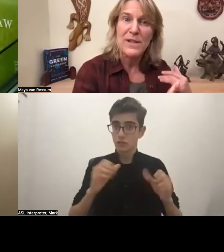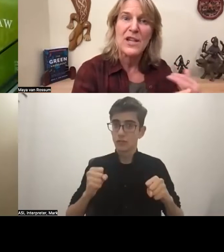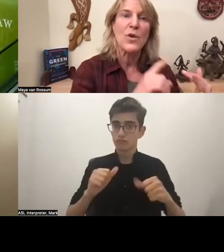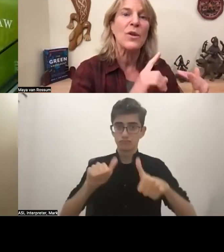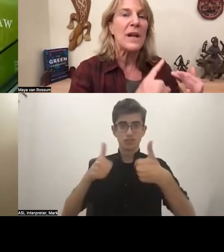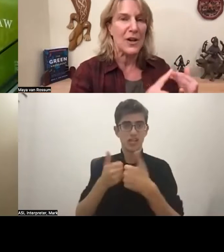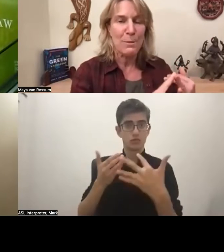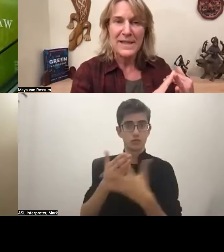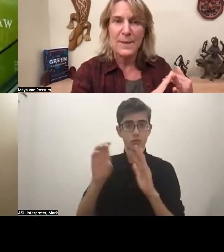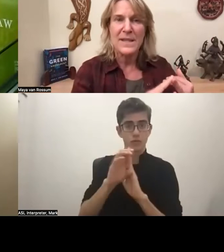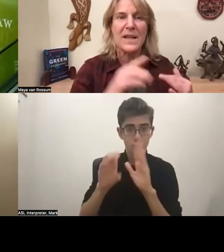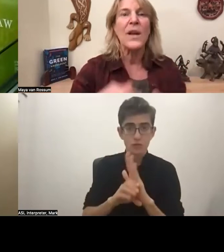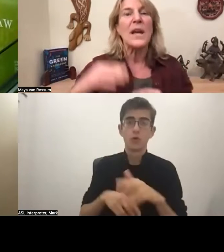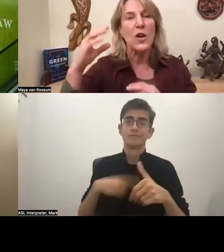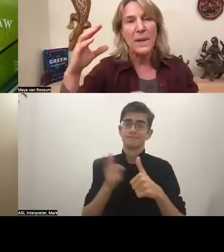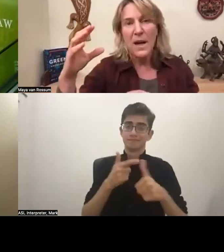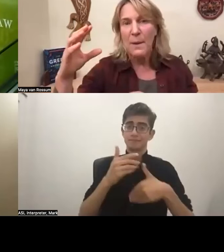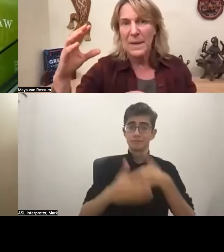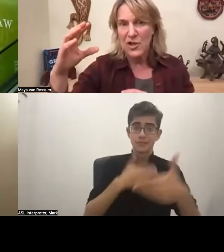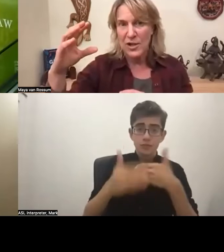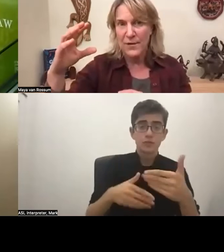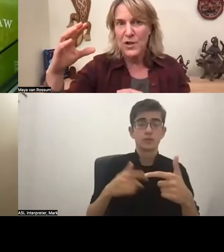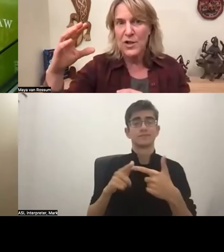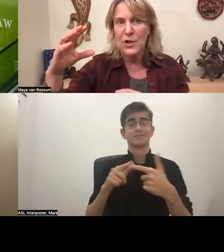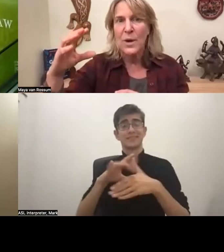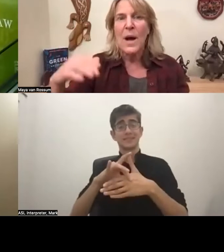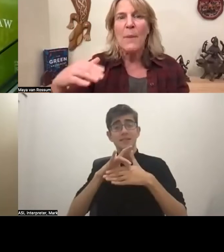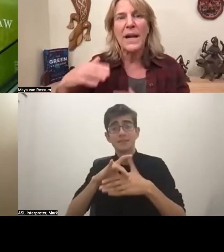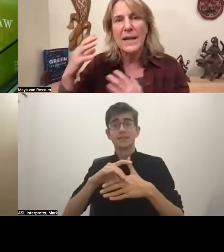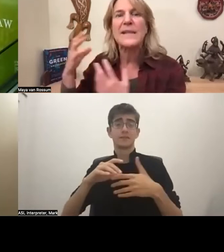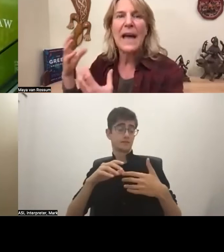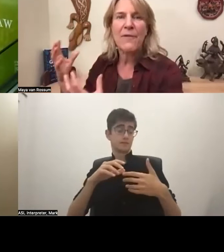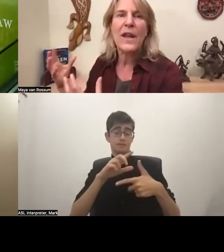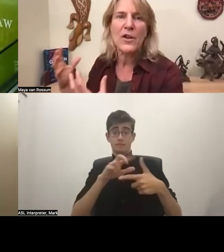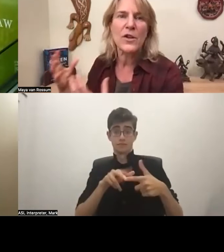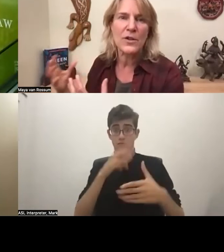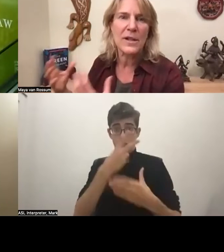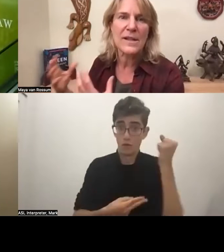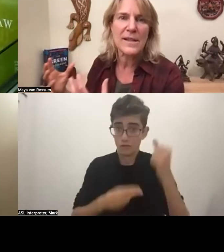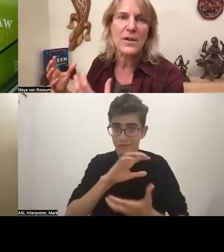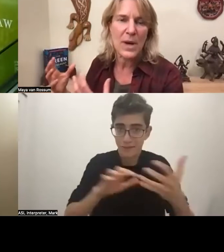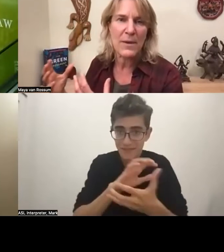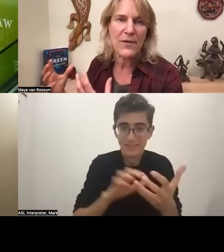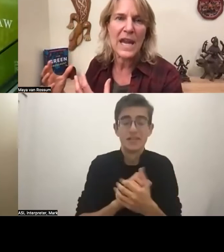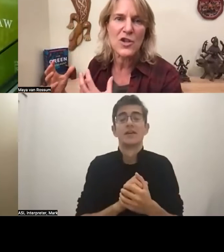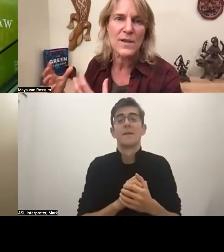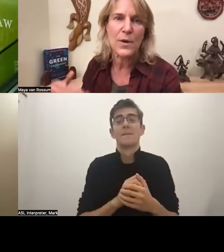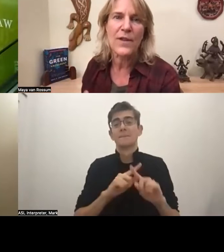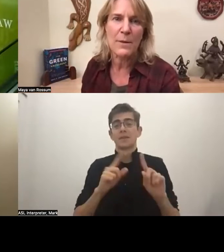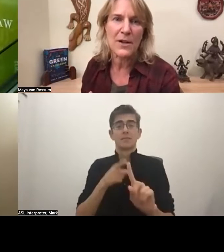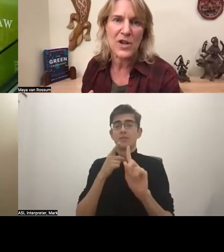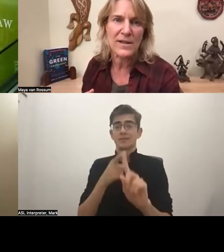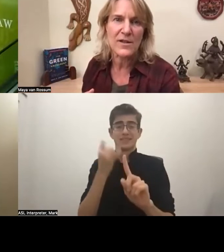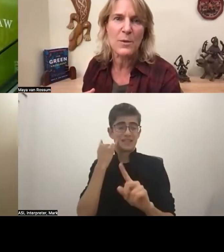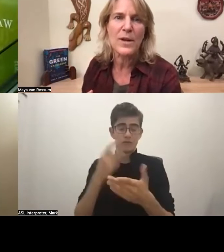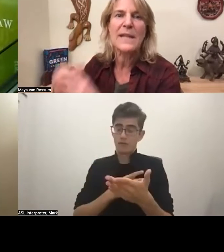be procedural, it could be substantive, it could be a combination of the two, but it is that failure to consider the ramifications for